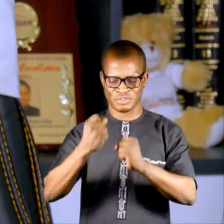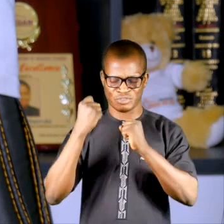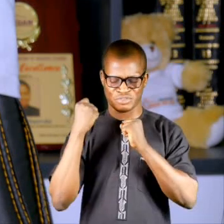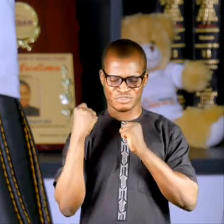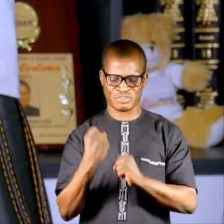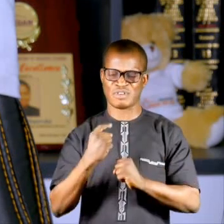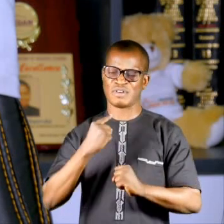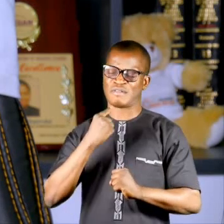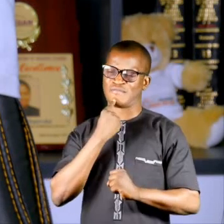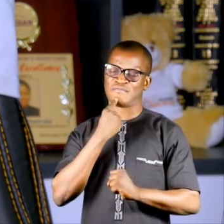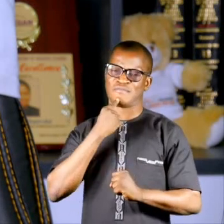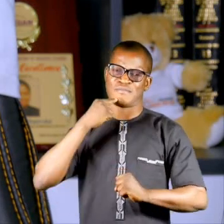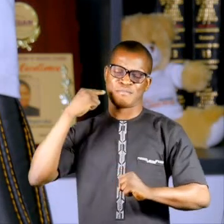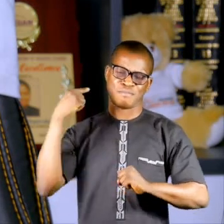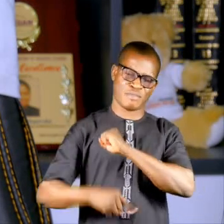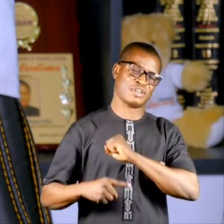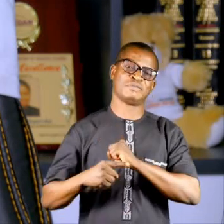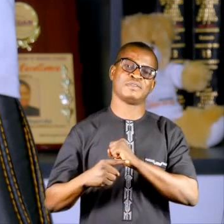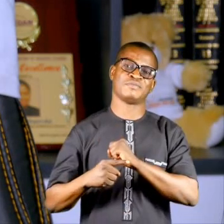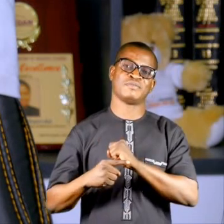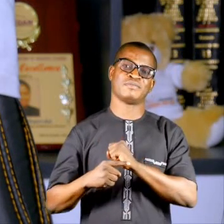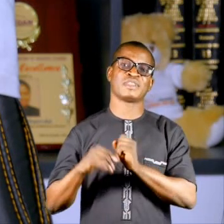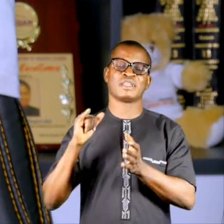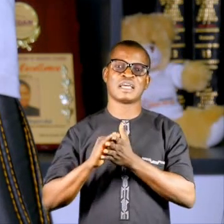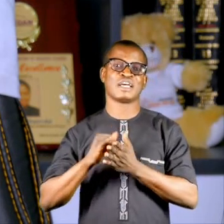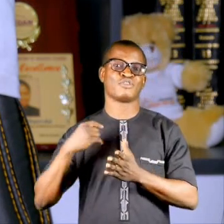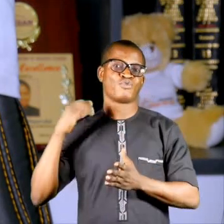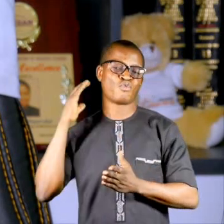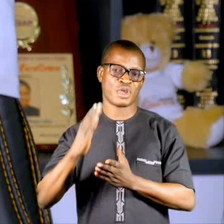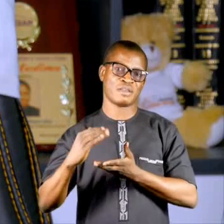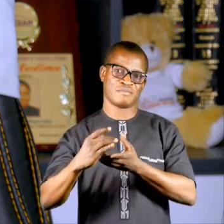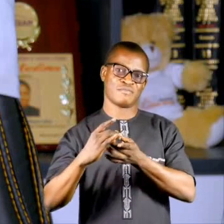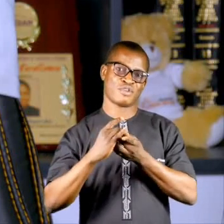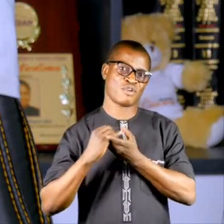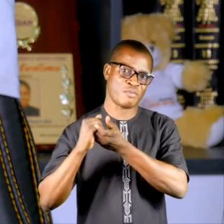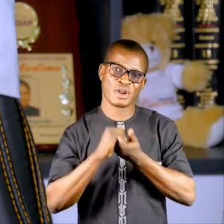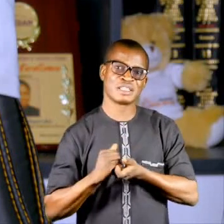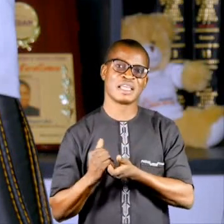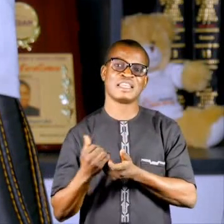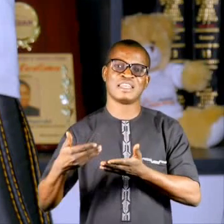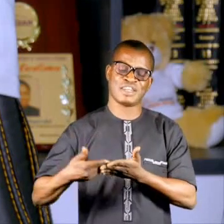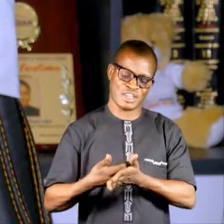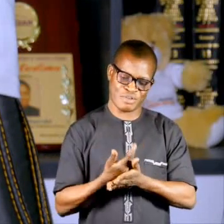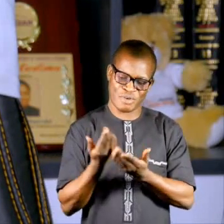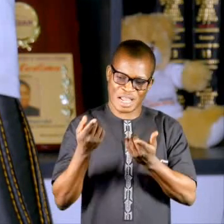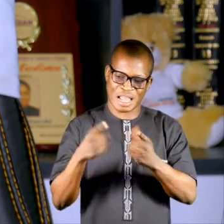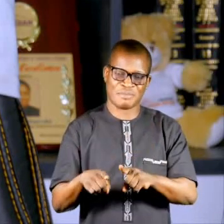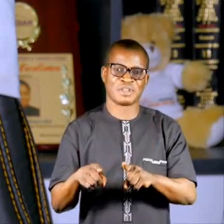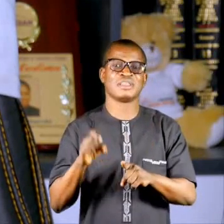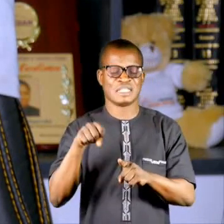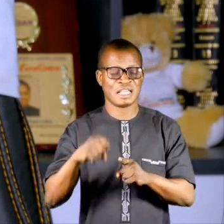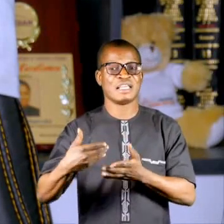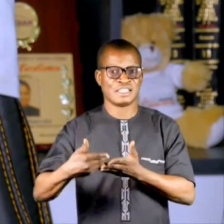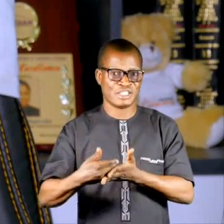stiffer penalties, which will also incorporate current trends, because we